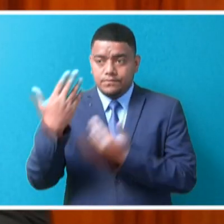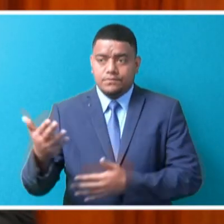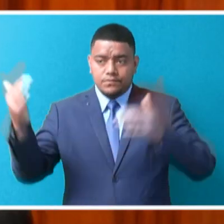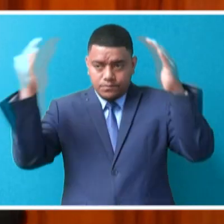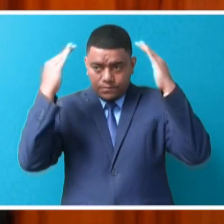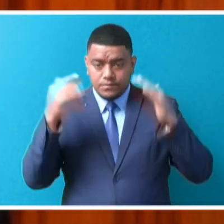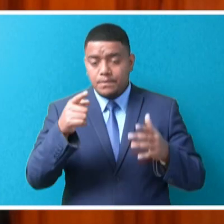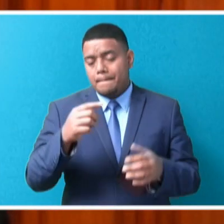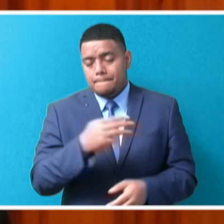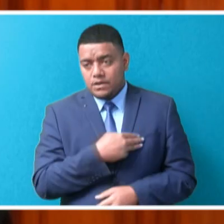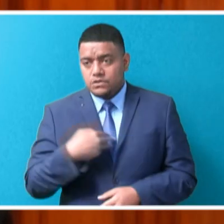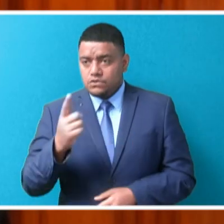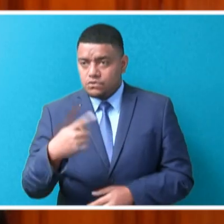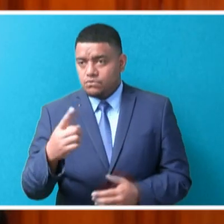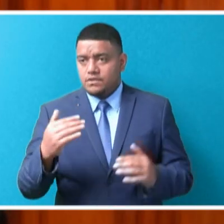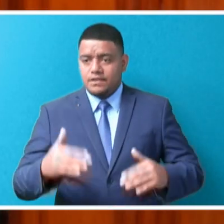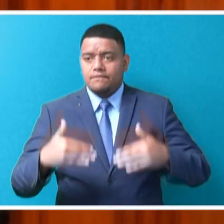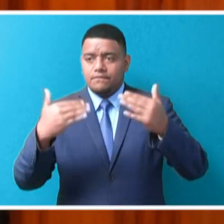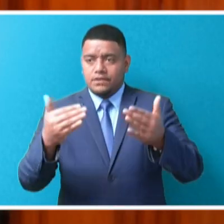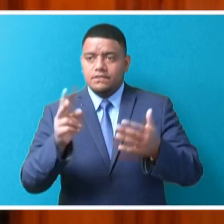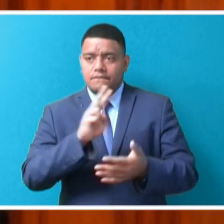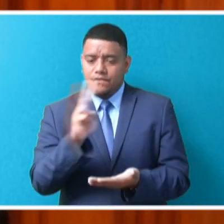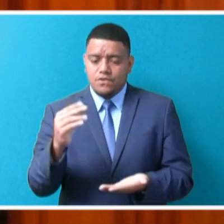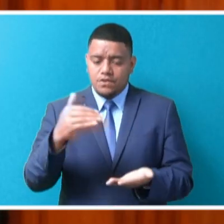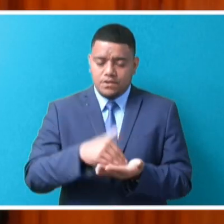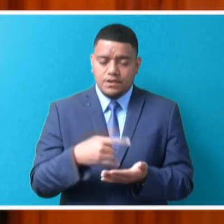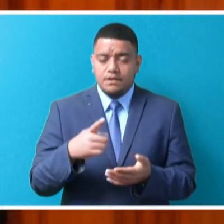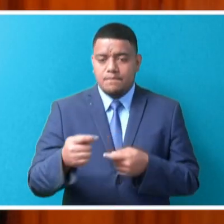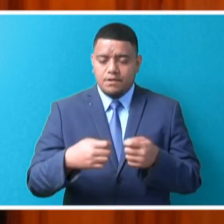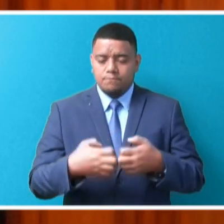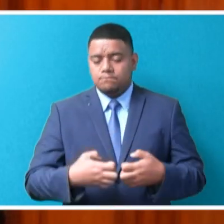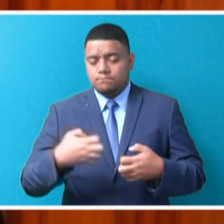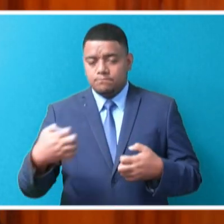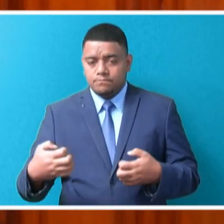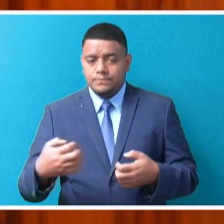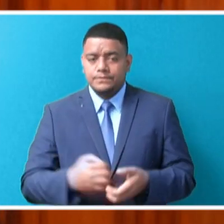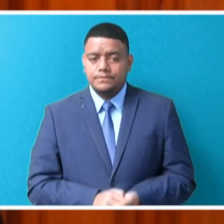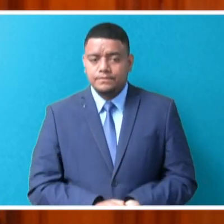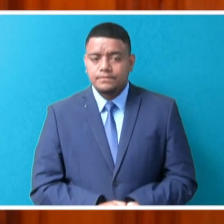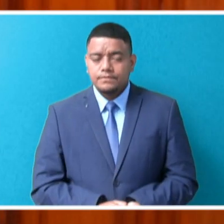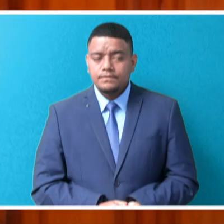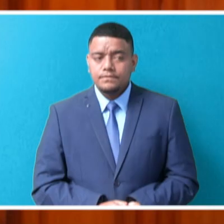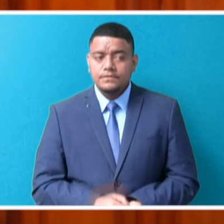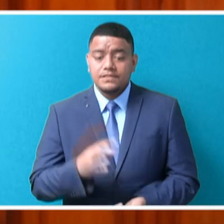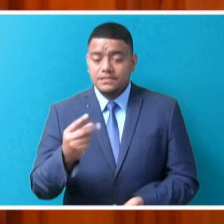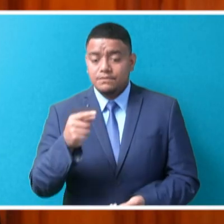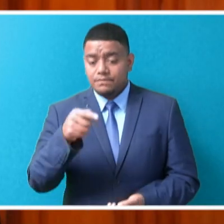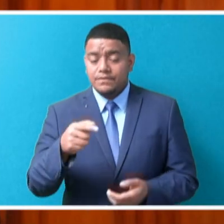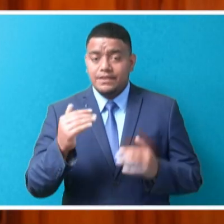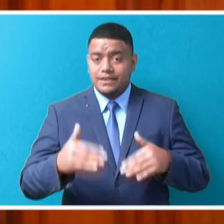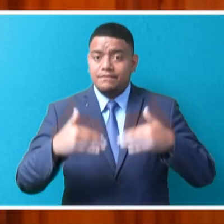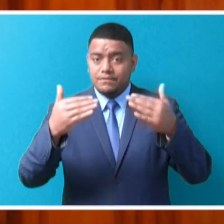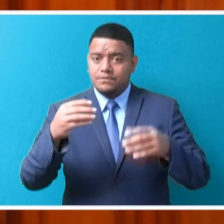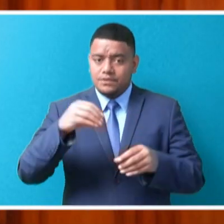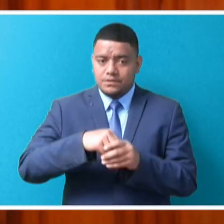Ministry continues to advance value addition, market expansion, and non-timber forest product development. Some of these advancements include